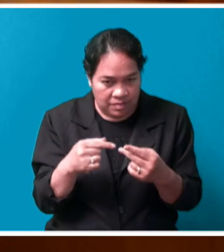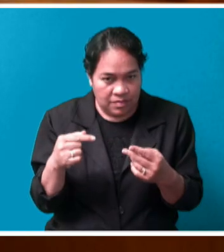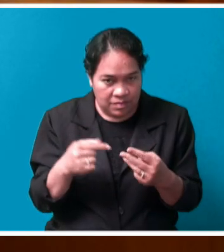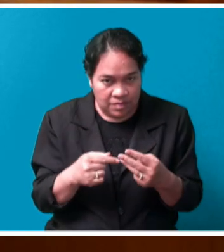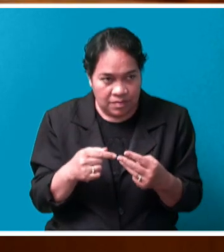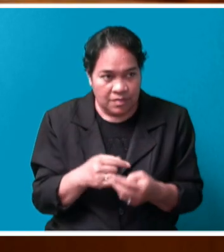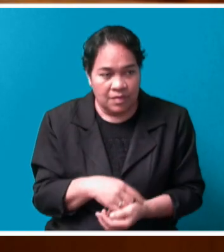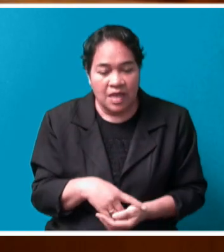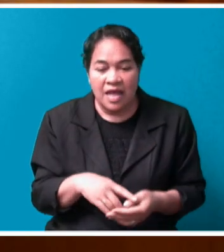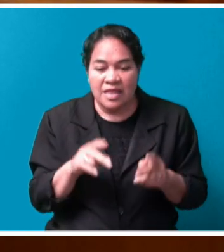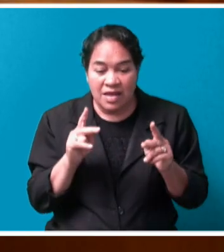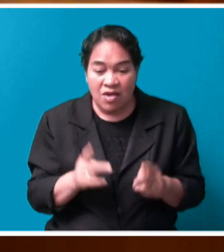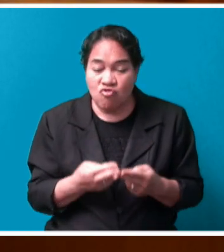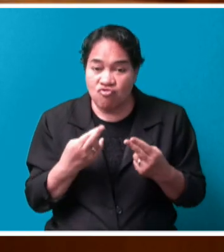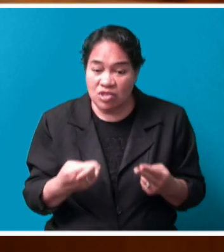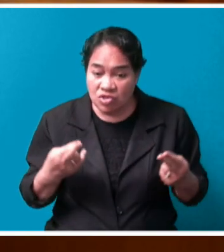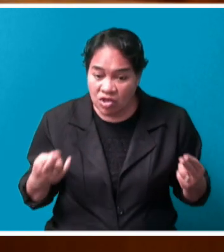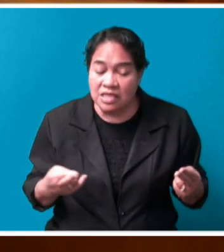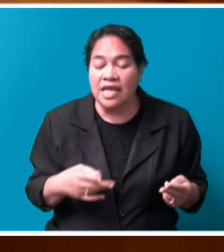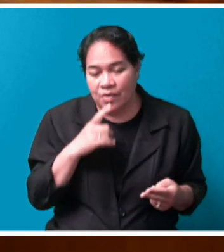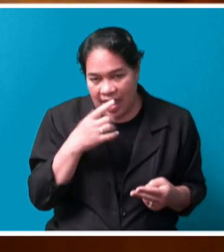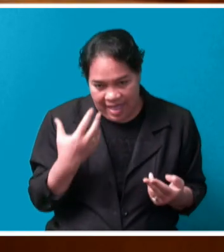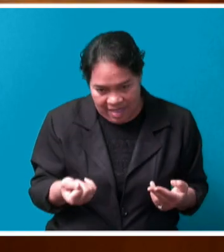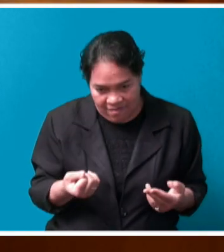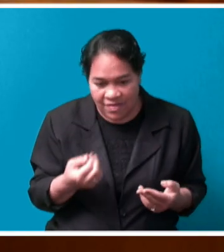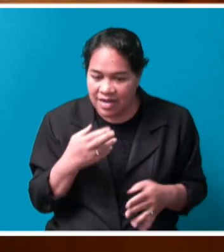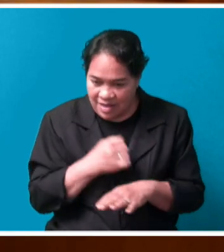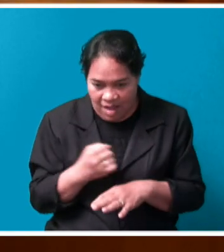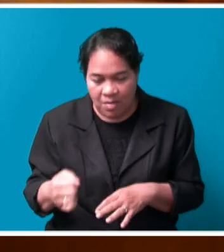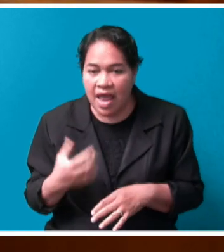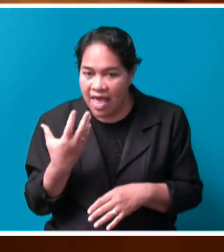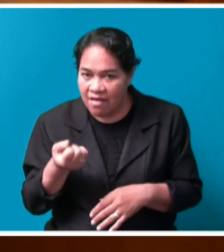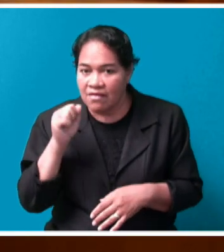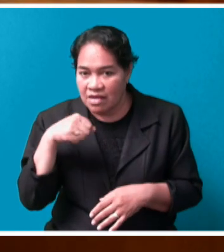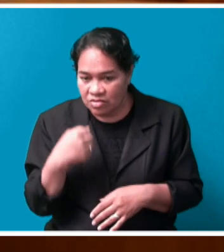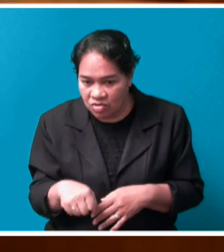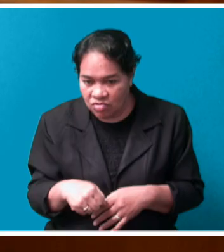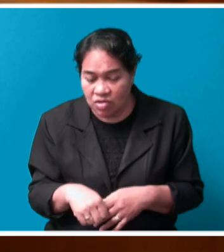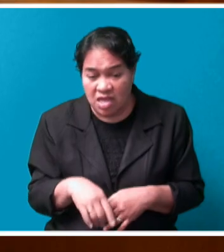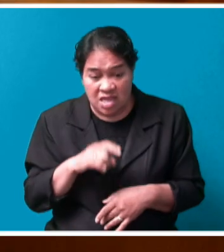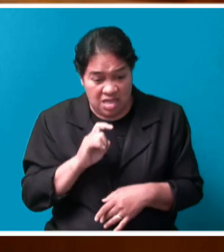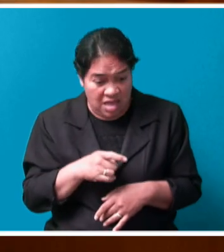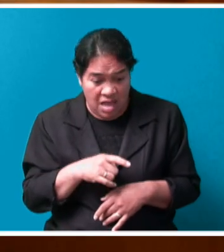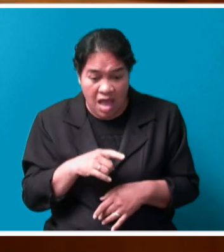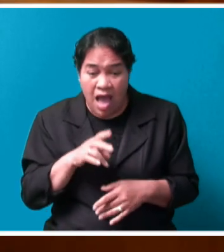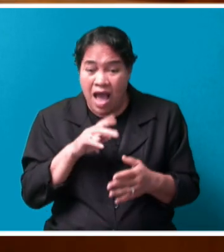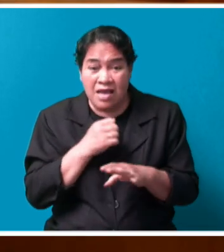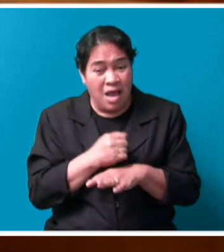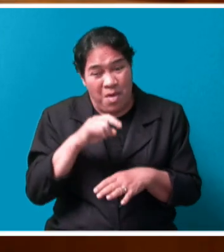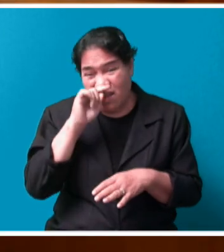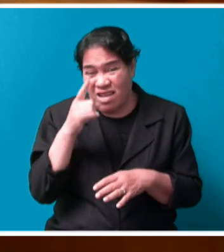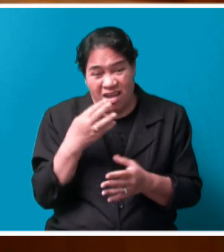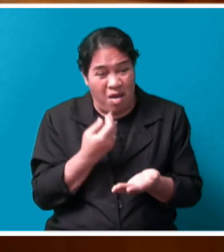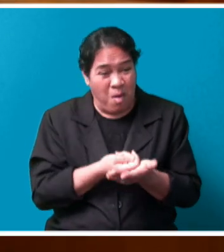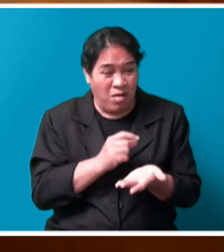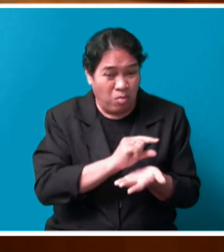the fiscal resources available to government. Government cannot finance every development aspiration in a